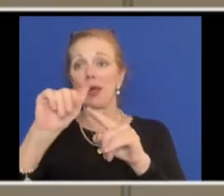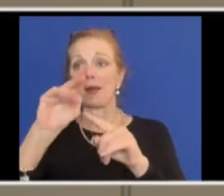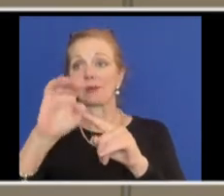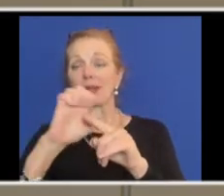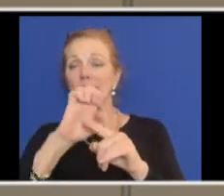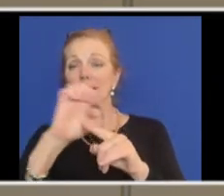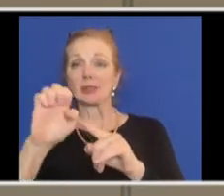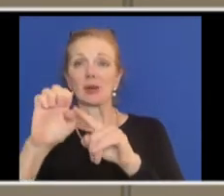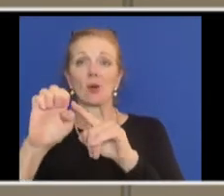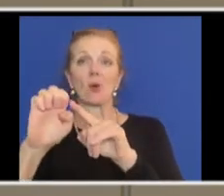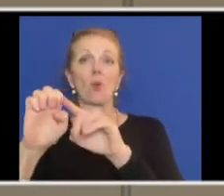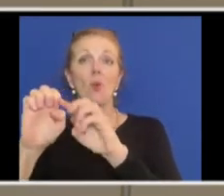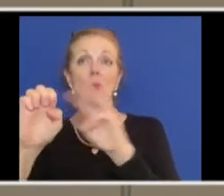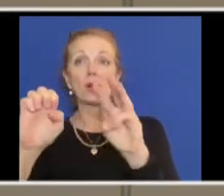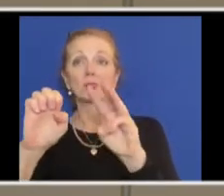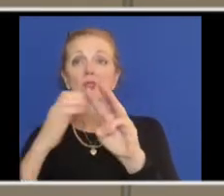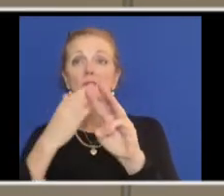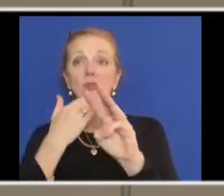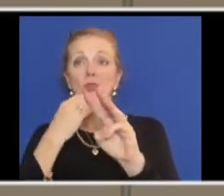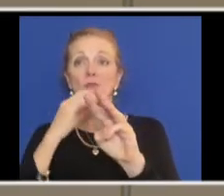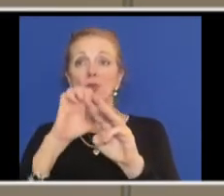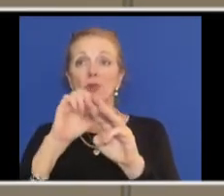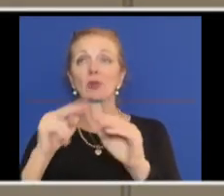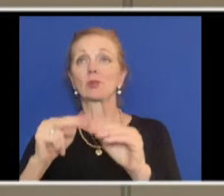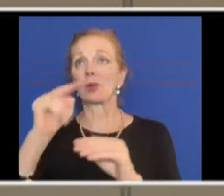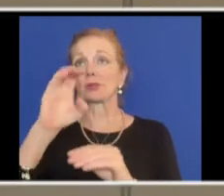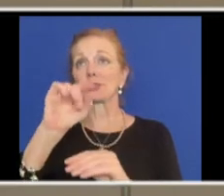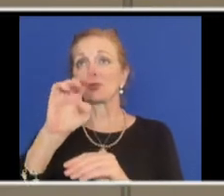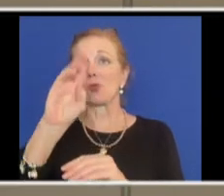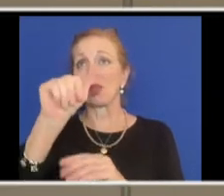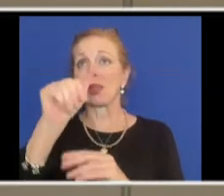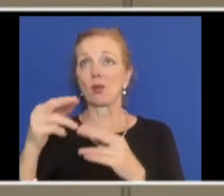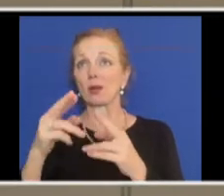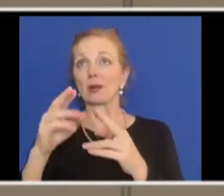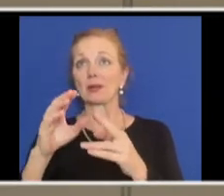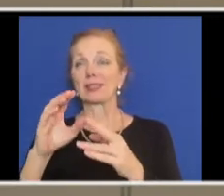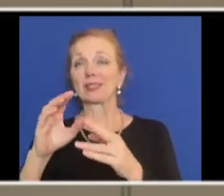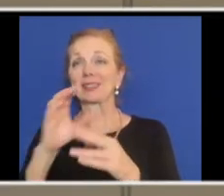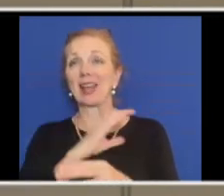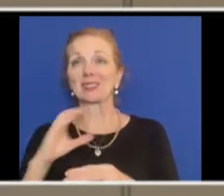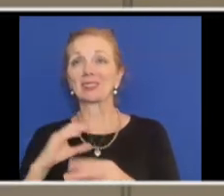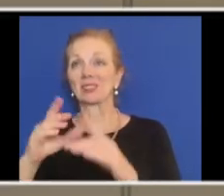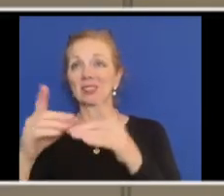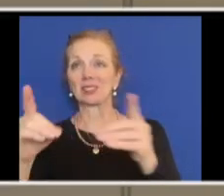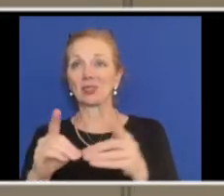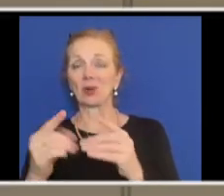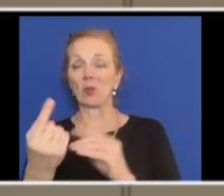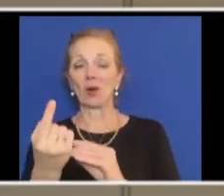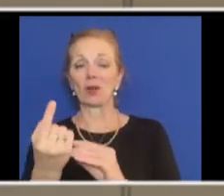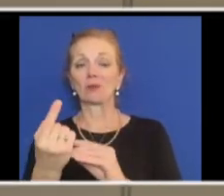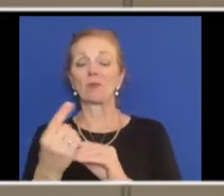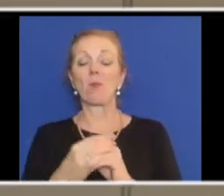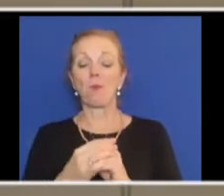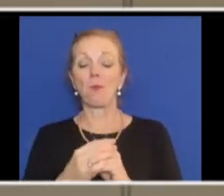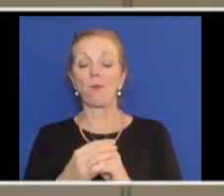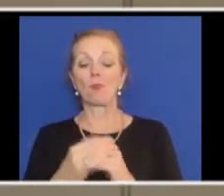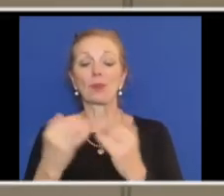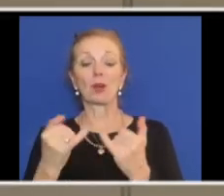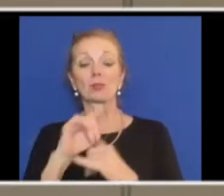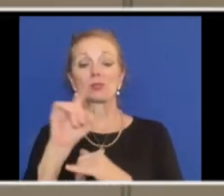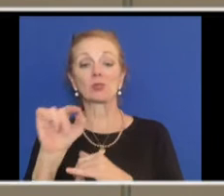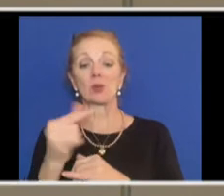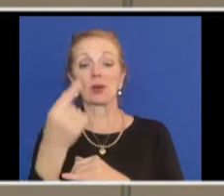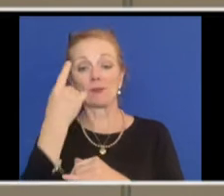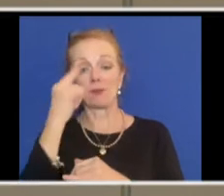Creek Road and North of Cinderella Road in Council district one miss Anderson's District the current zoning is our four single family